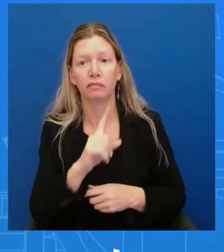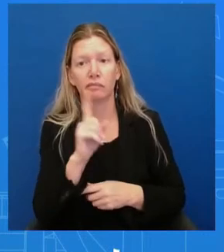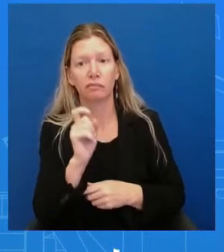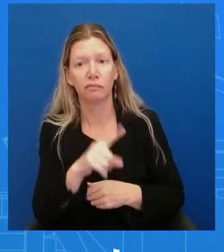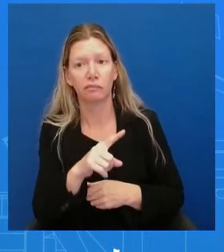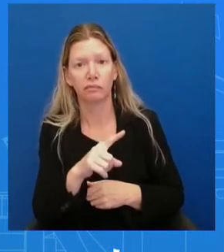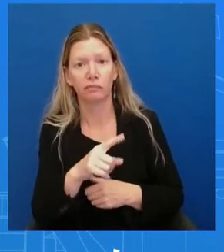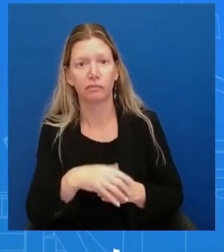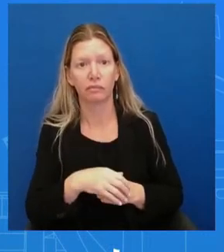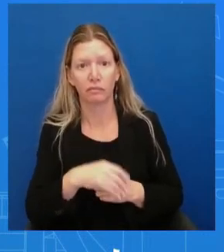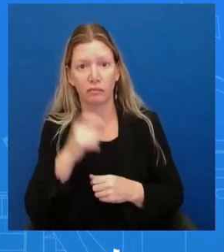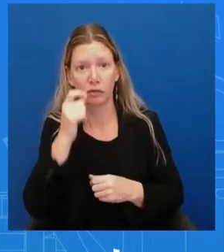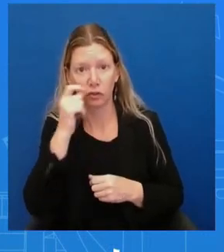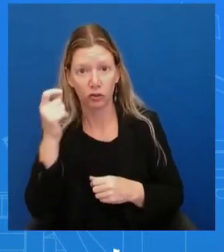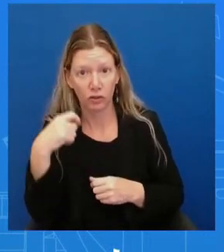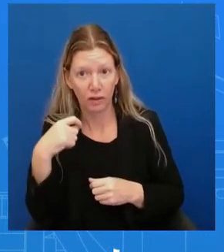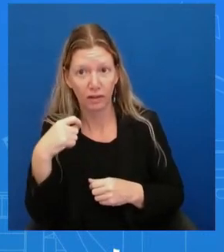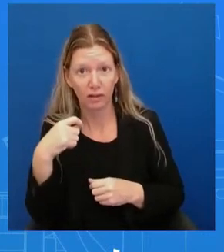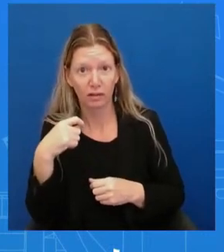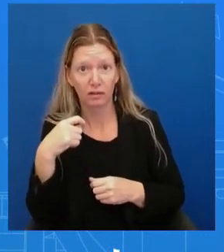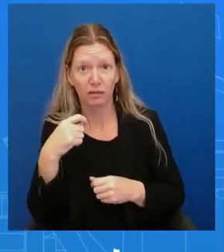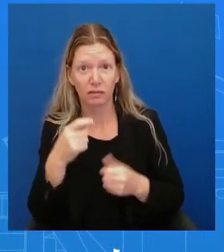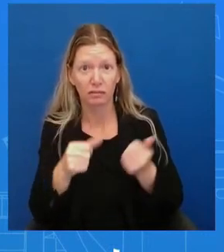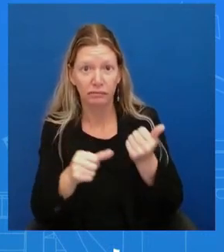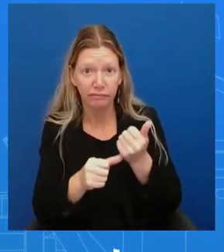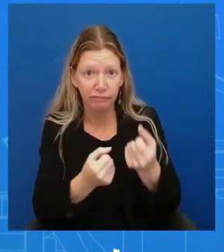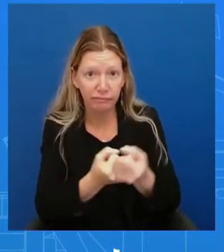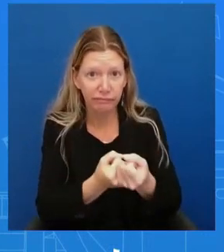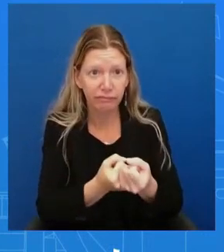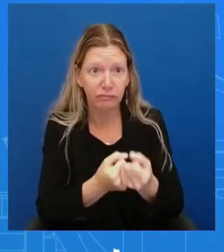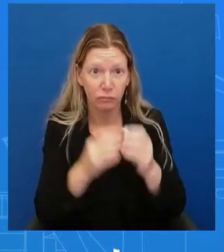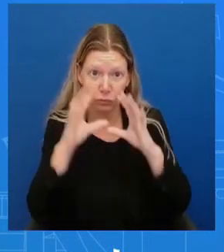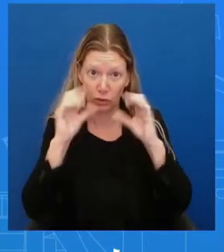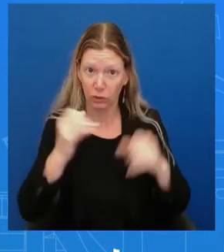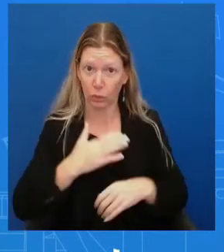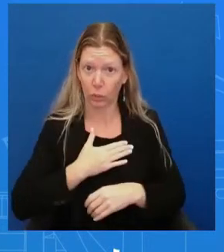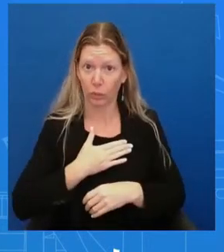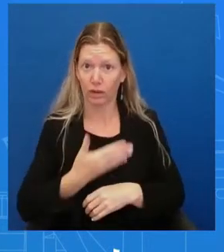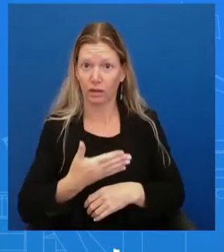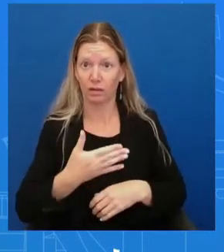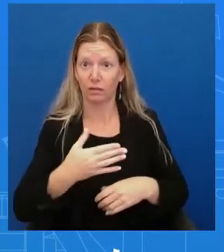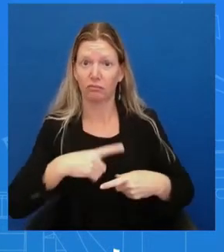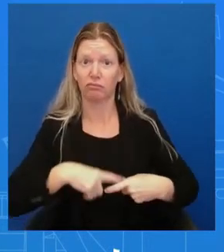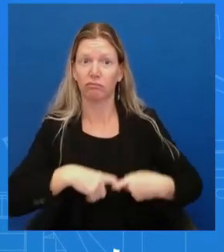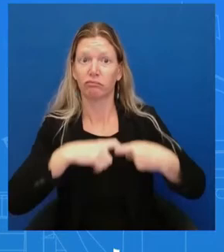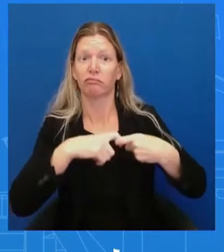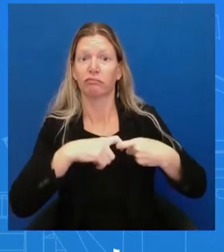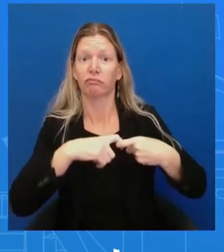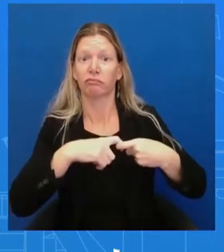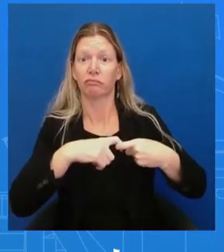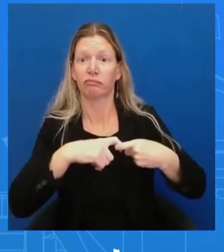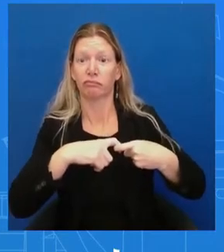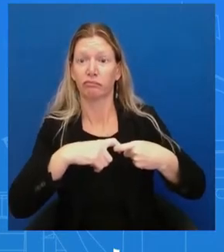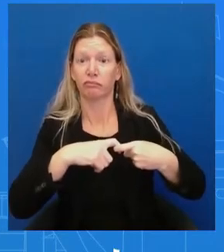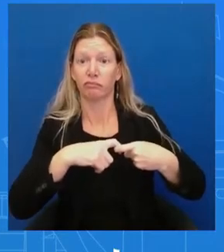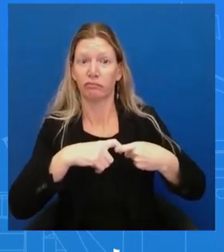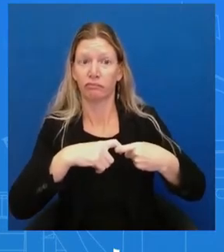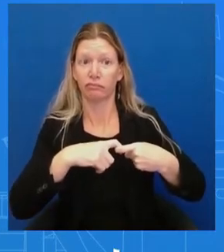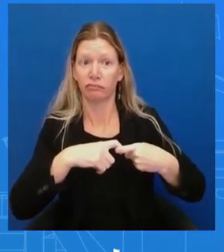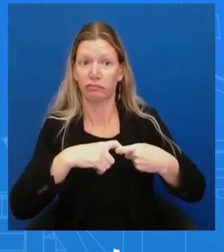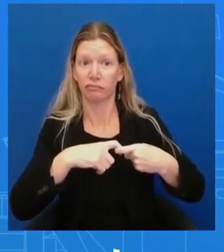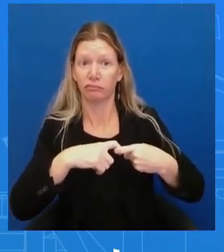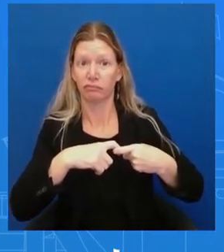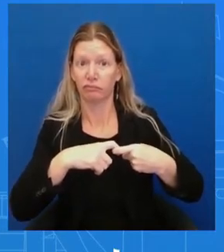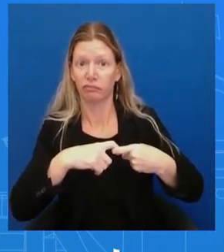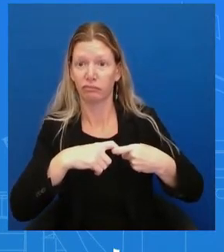open to suspending the pause on the administration's pause on new LNG approvals in exchange for Ukraine aid? So as we